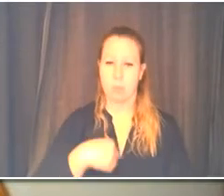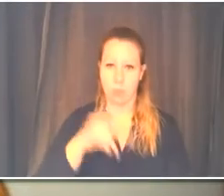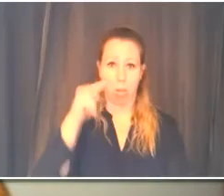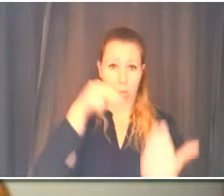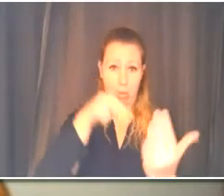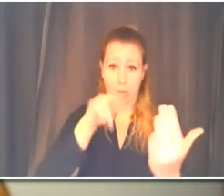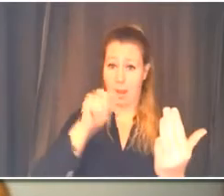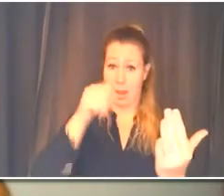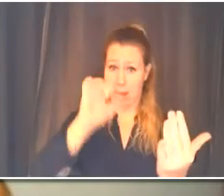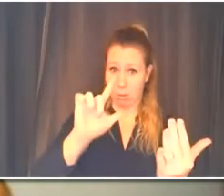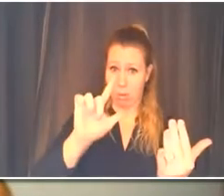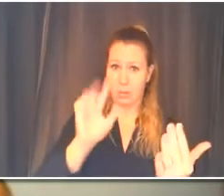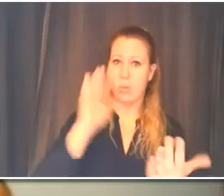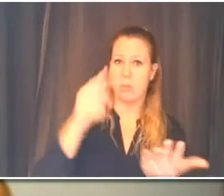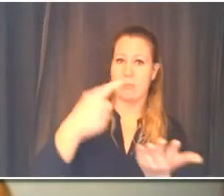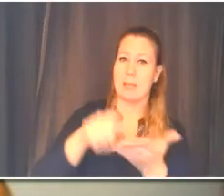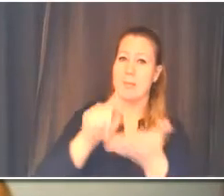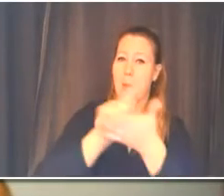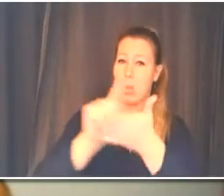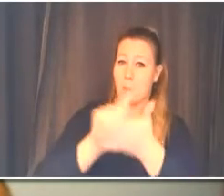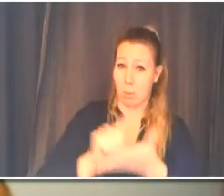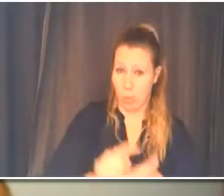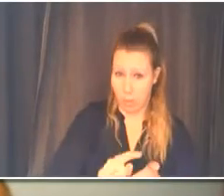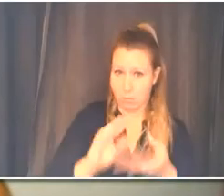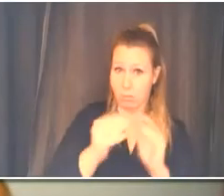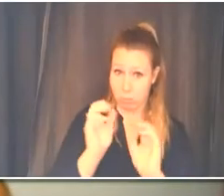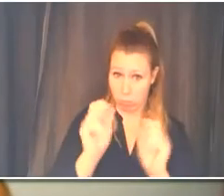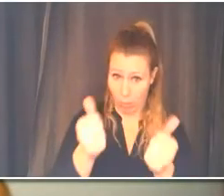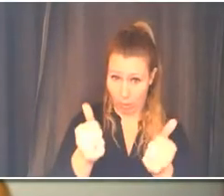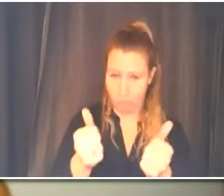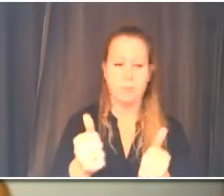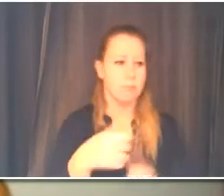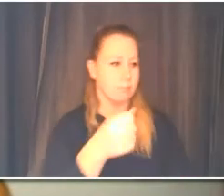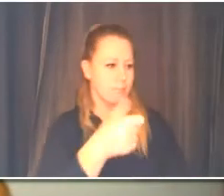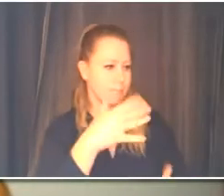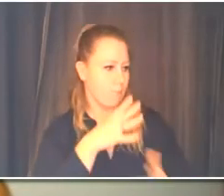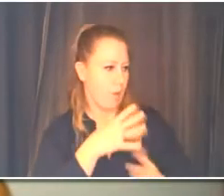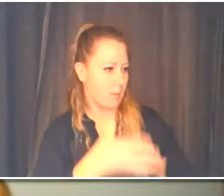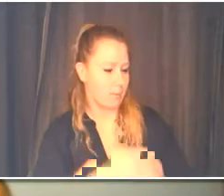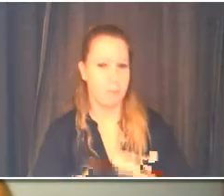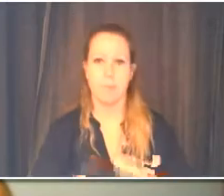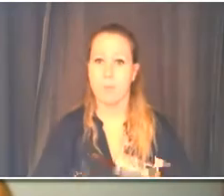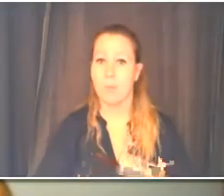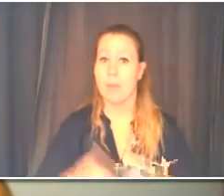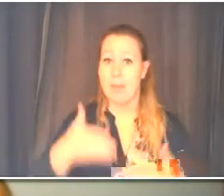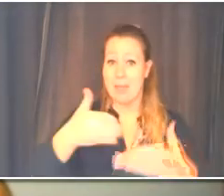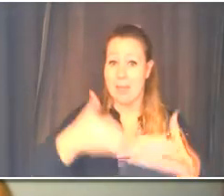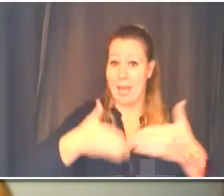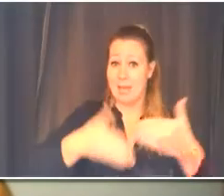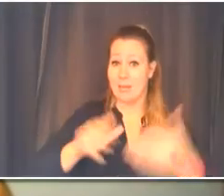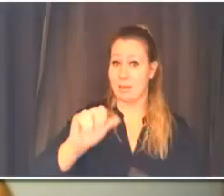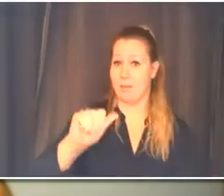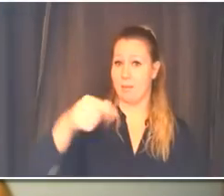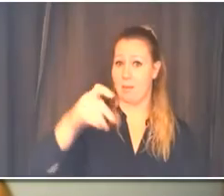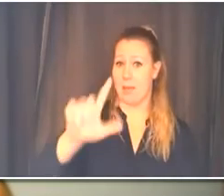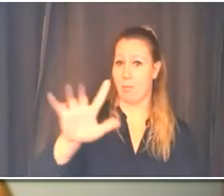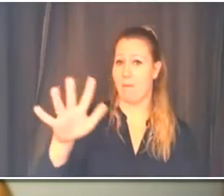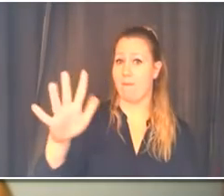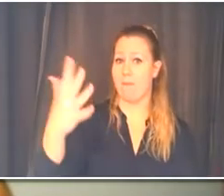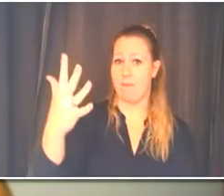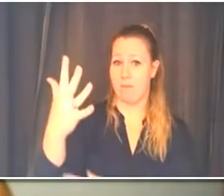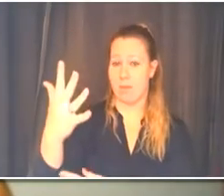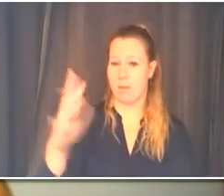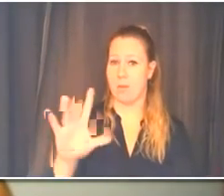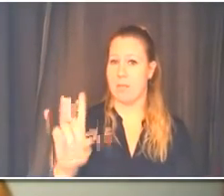is Citywide and the DV radio runs were up 5.5% up 238 the next